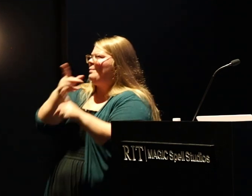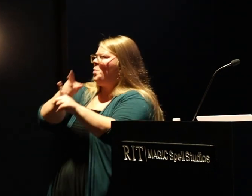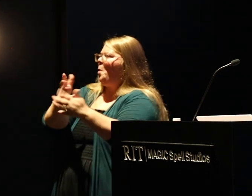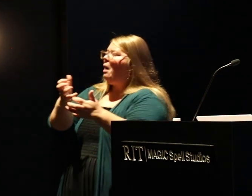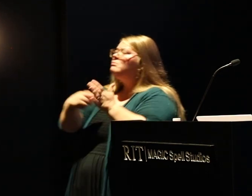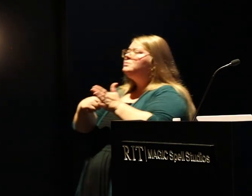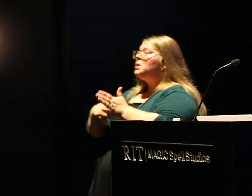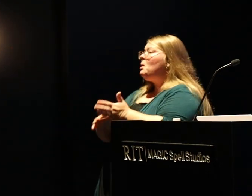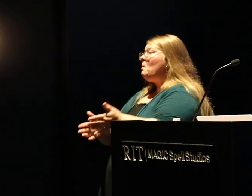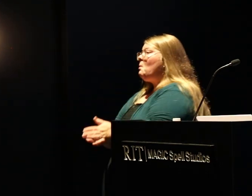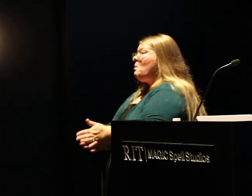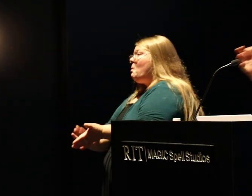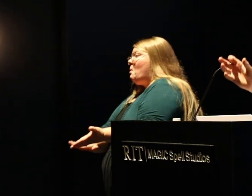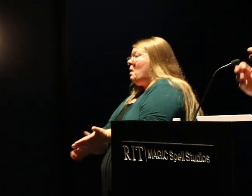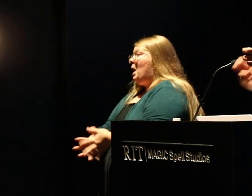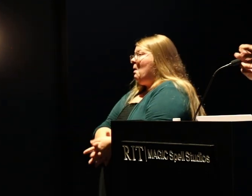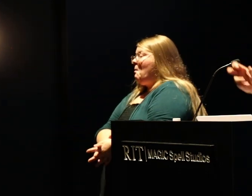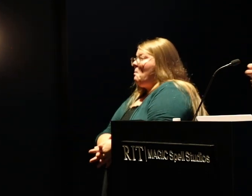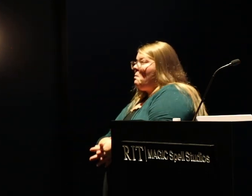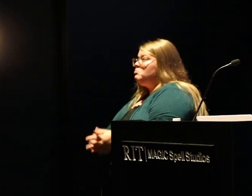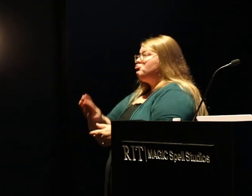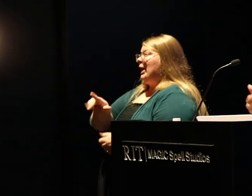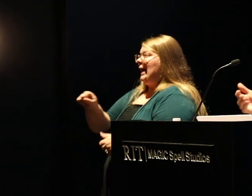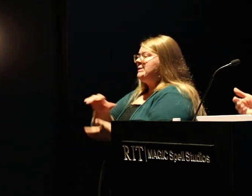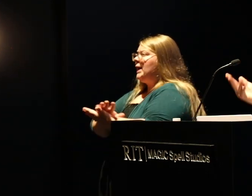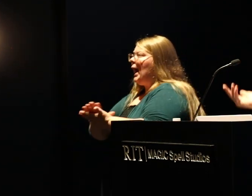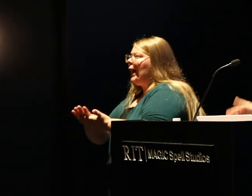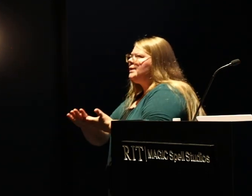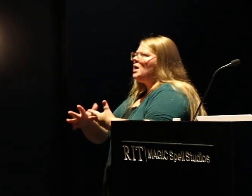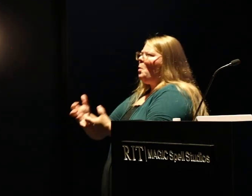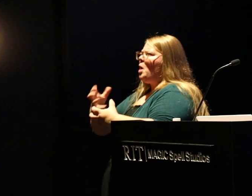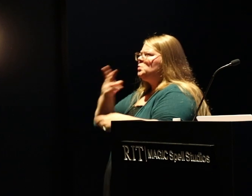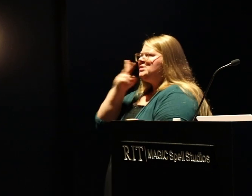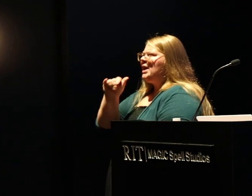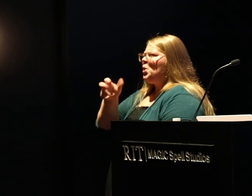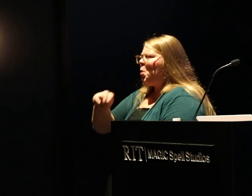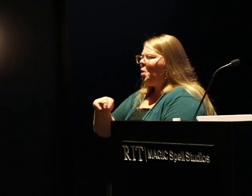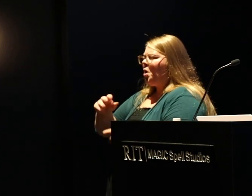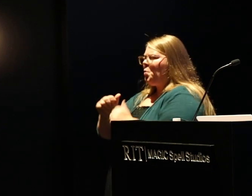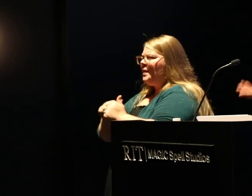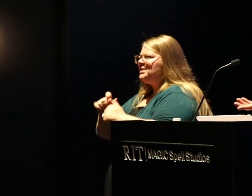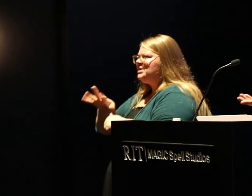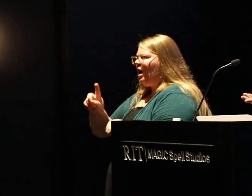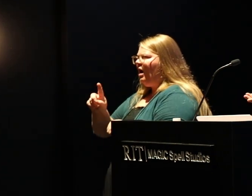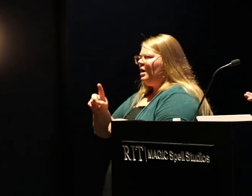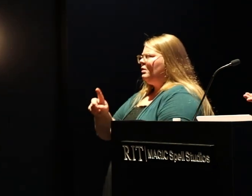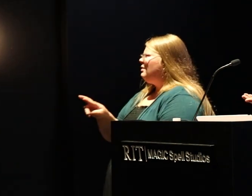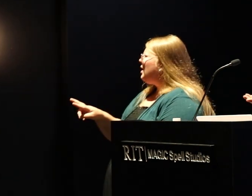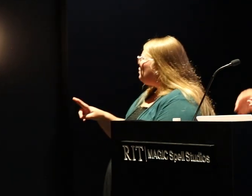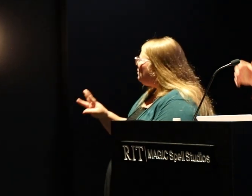here, and I want to see like some acorn nuts where the studs are come through because they're decorative. They're gonna look like your nuts, but you have the